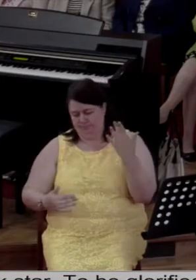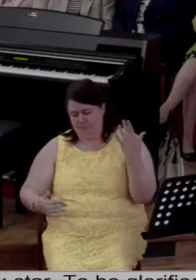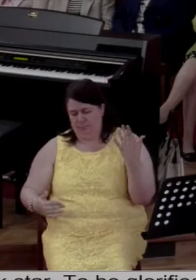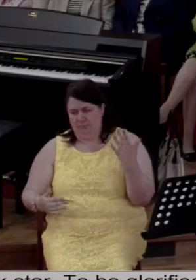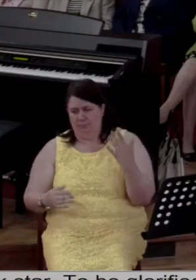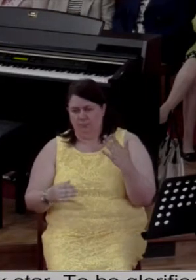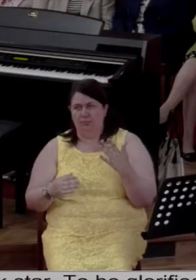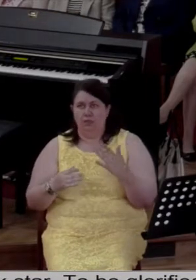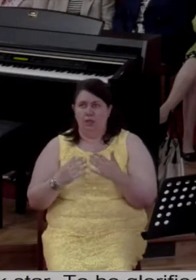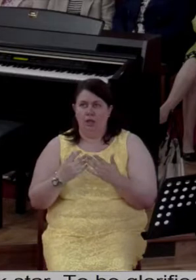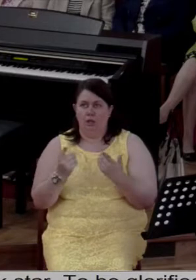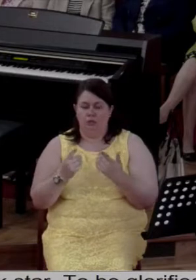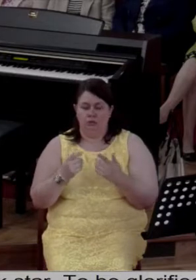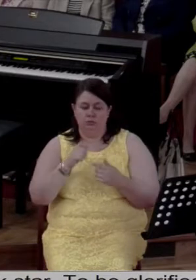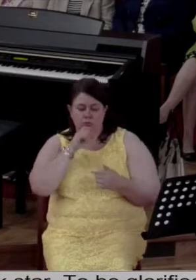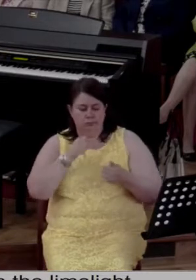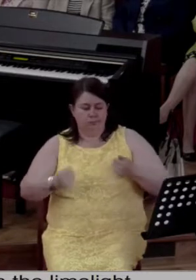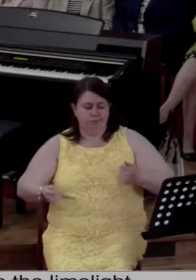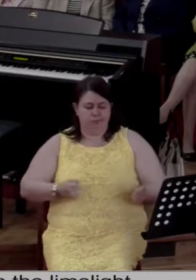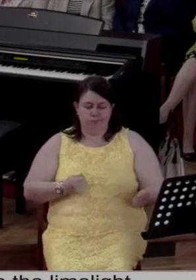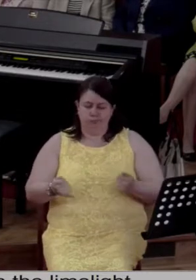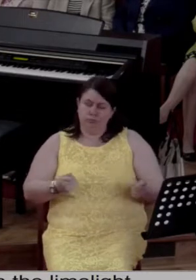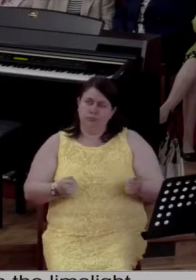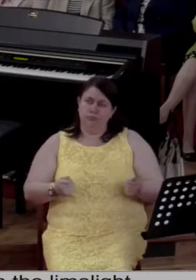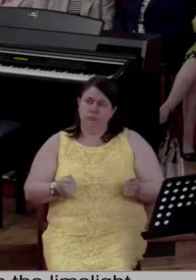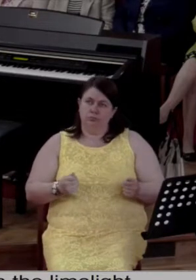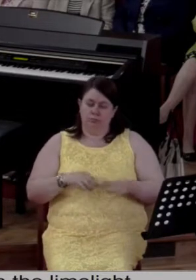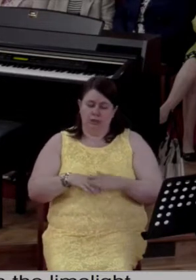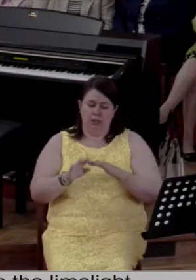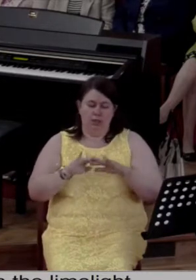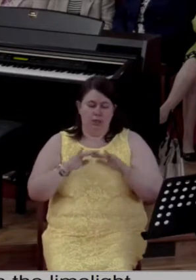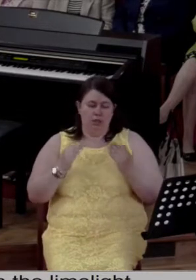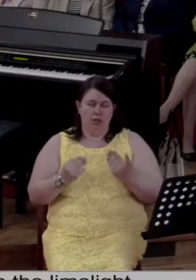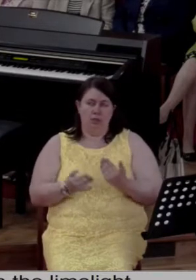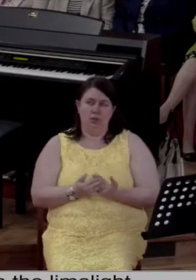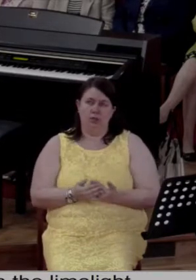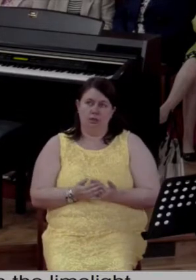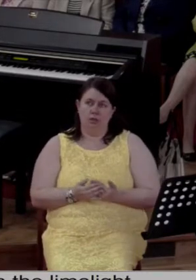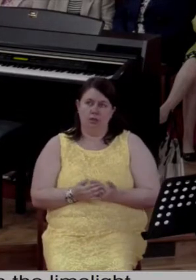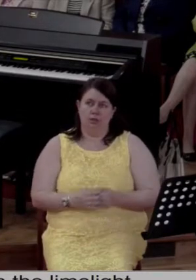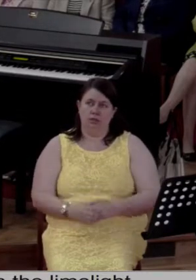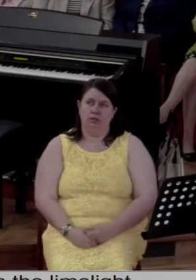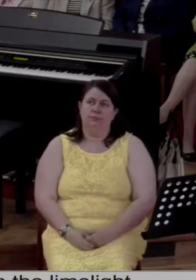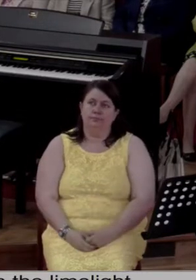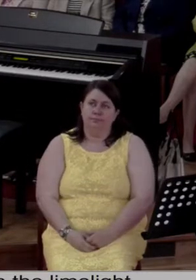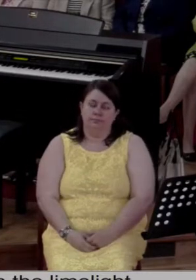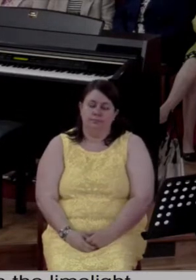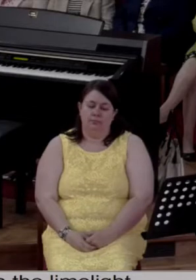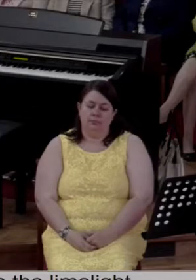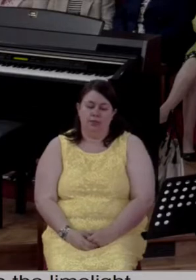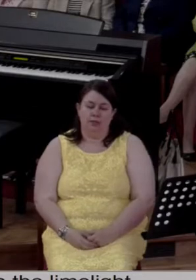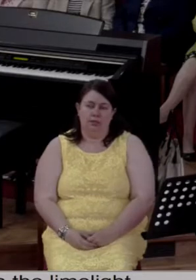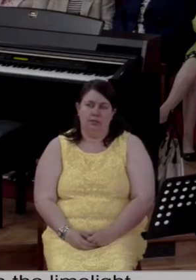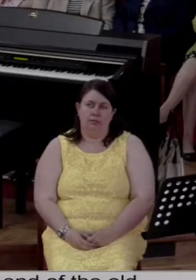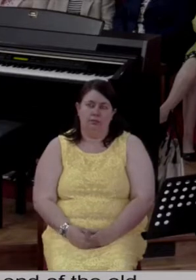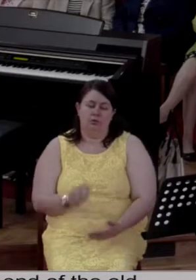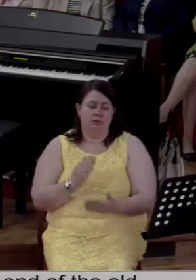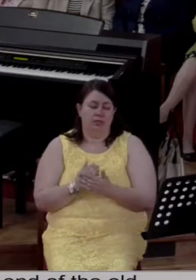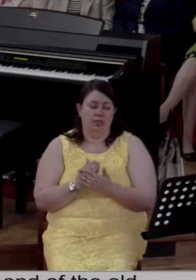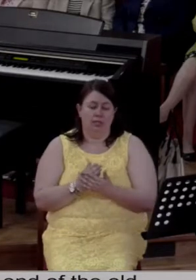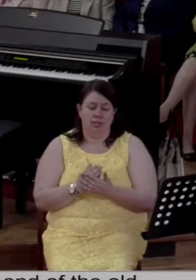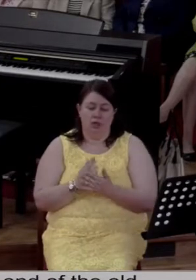the Persian and the Greek and the Roman and the Ottoman, even the British Empire. But in truth, they've